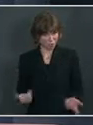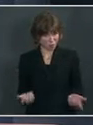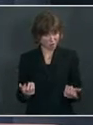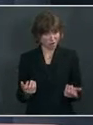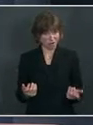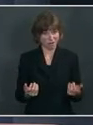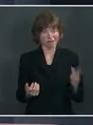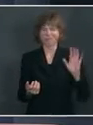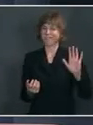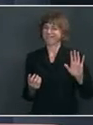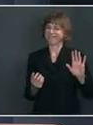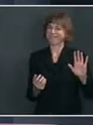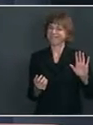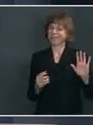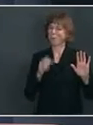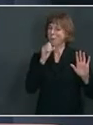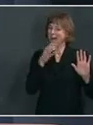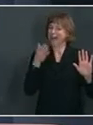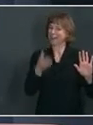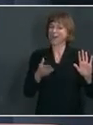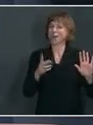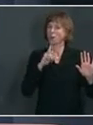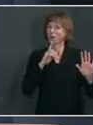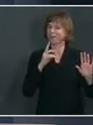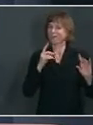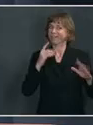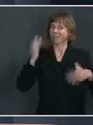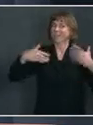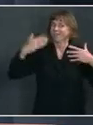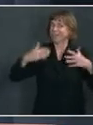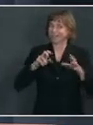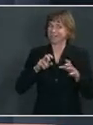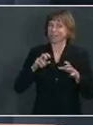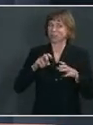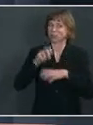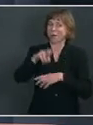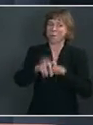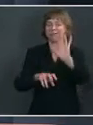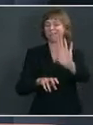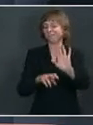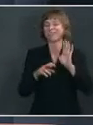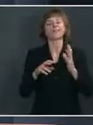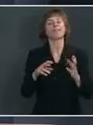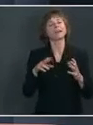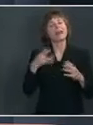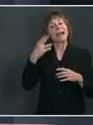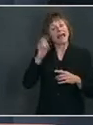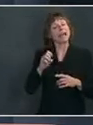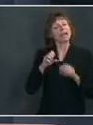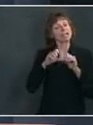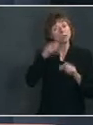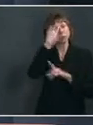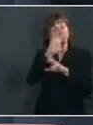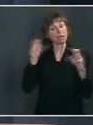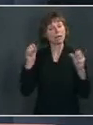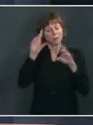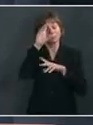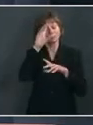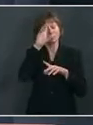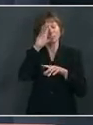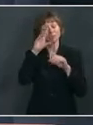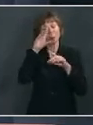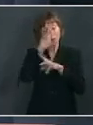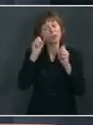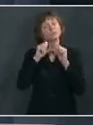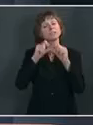there. That's getting us a few steps ahead of where we are now. He continues to believe that this can be, will, should be, and will be